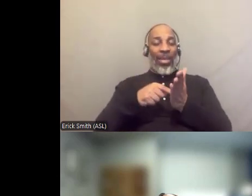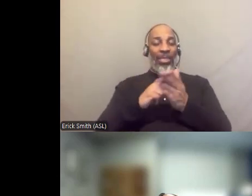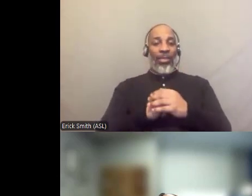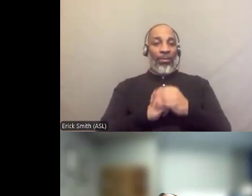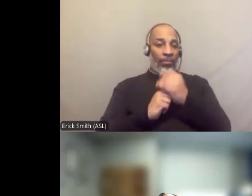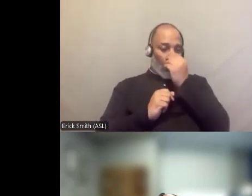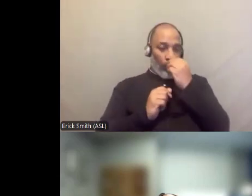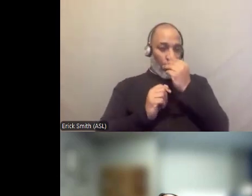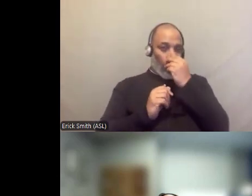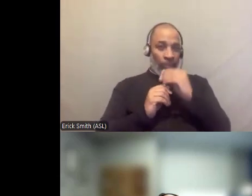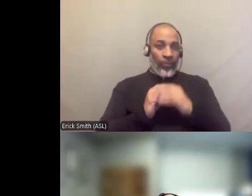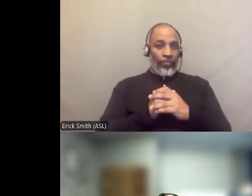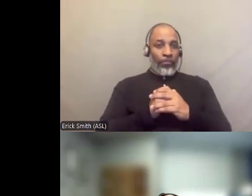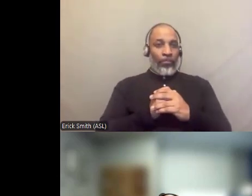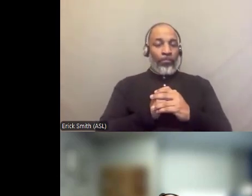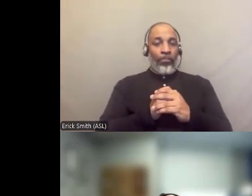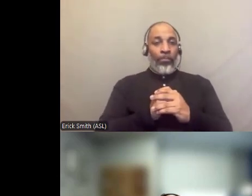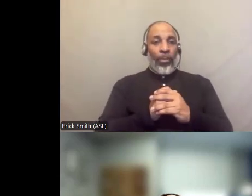Amanda.